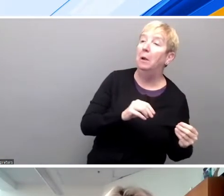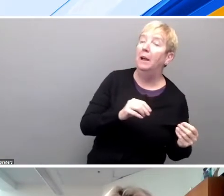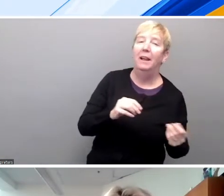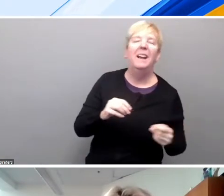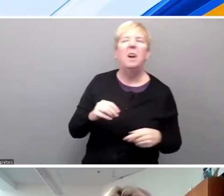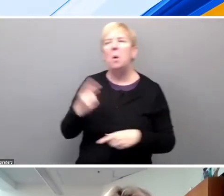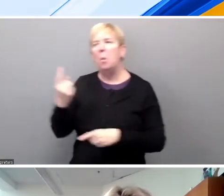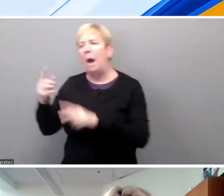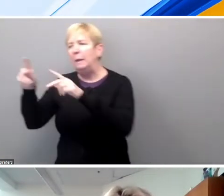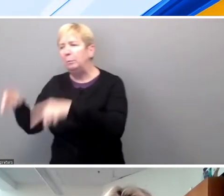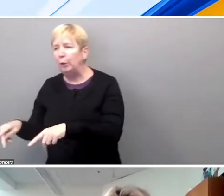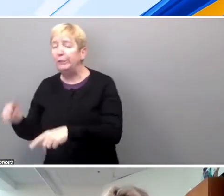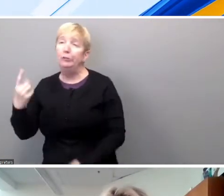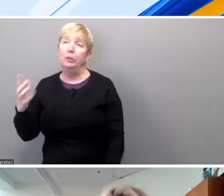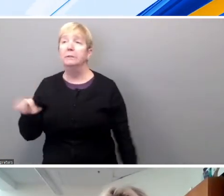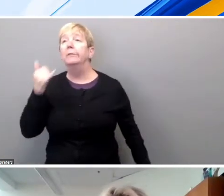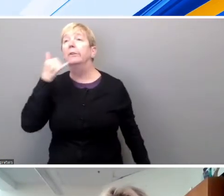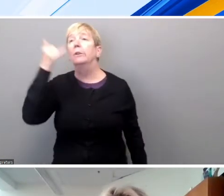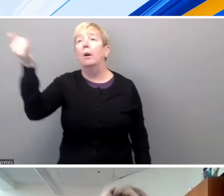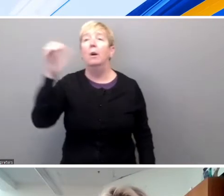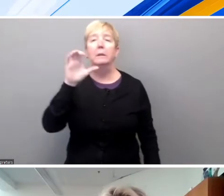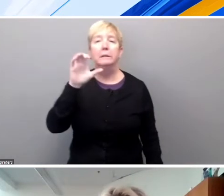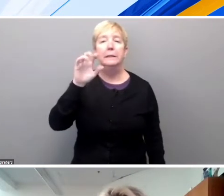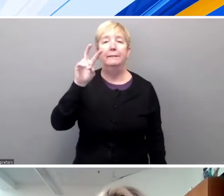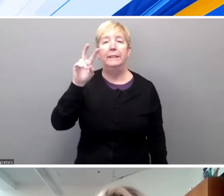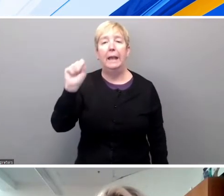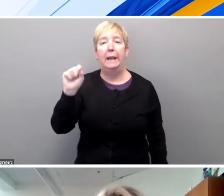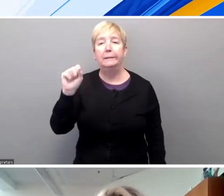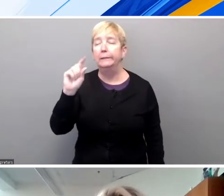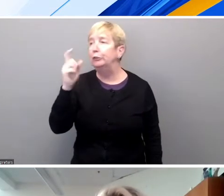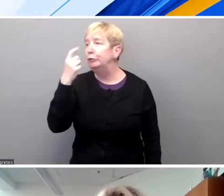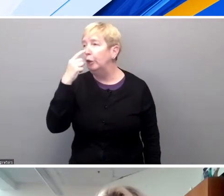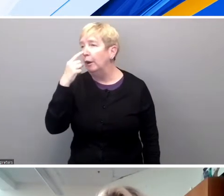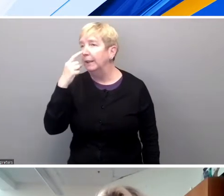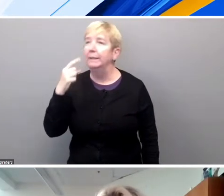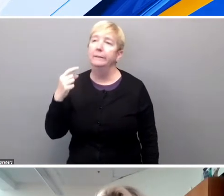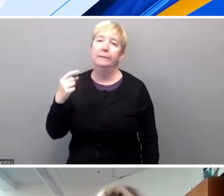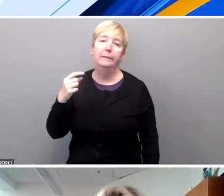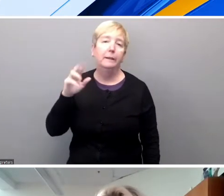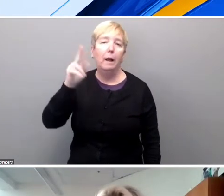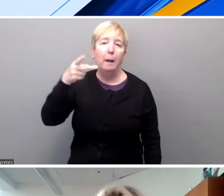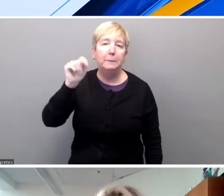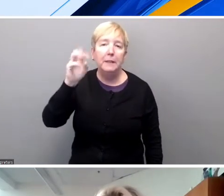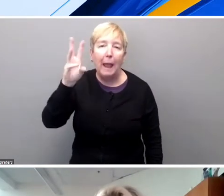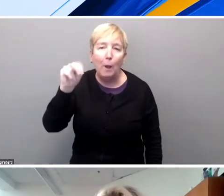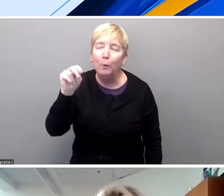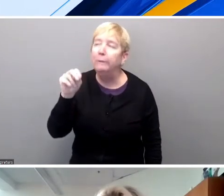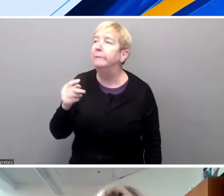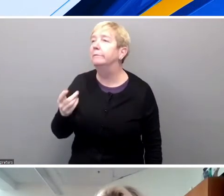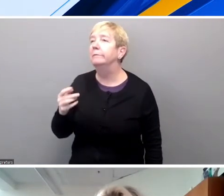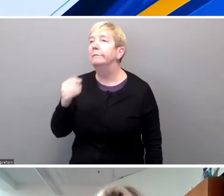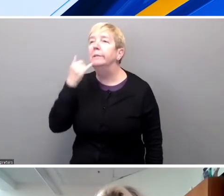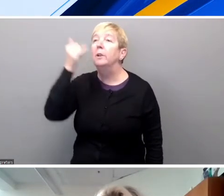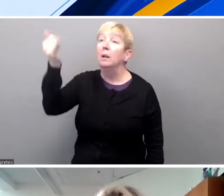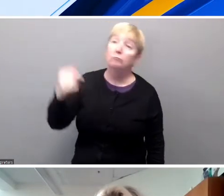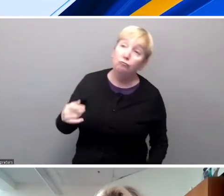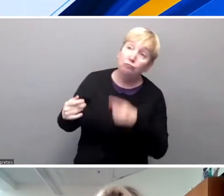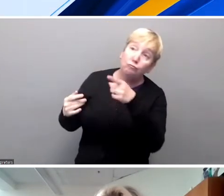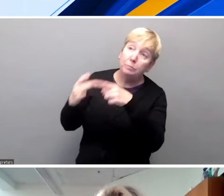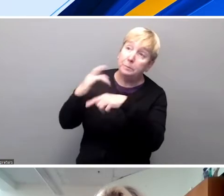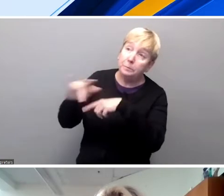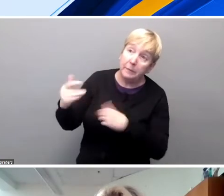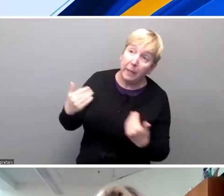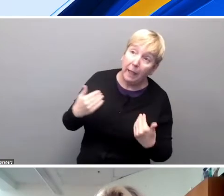Target uptown in Albuquerque and was able to basically say, hey, are you guys offering